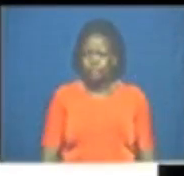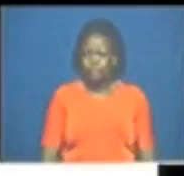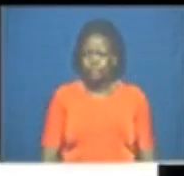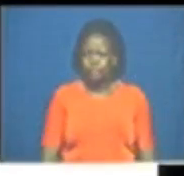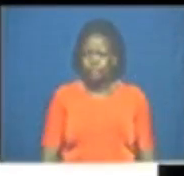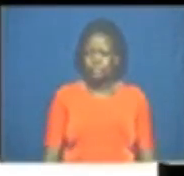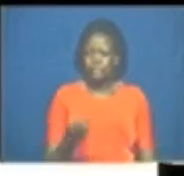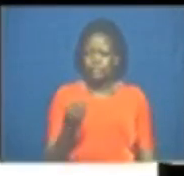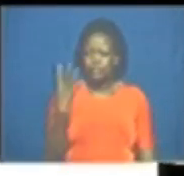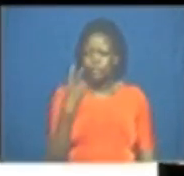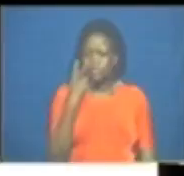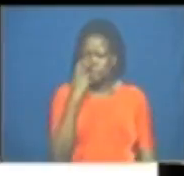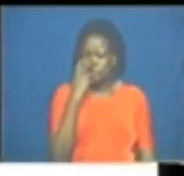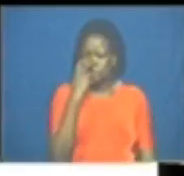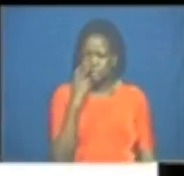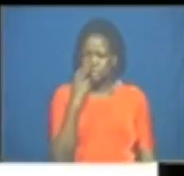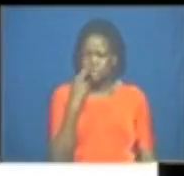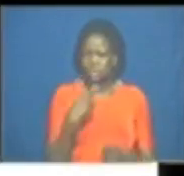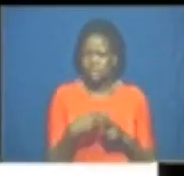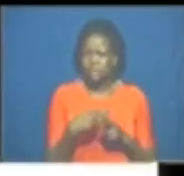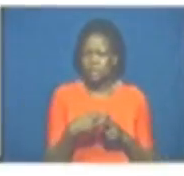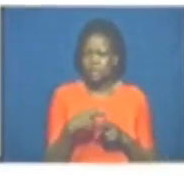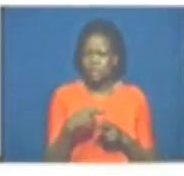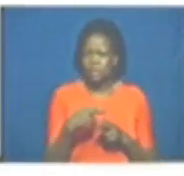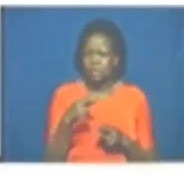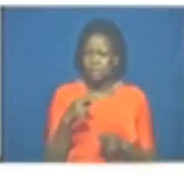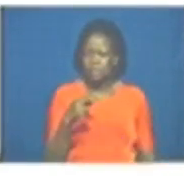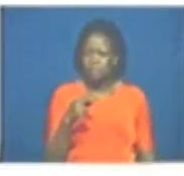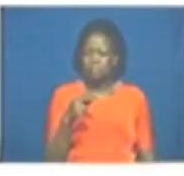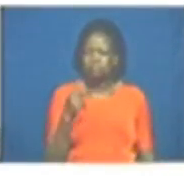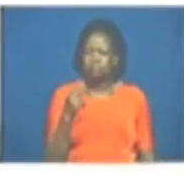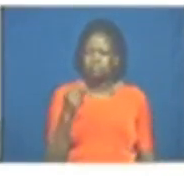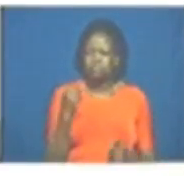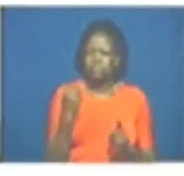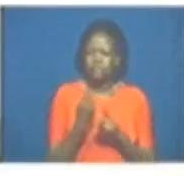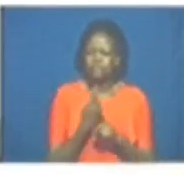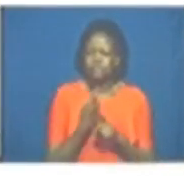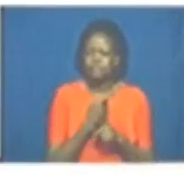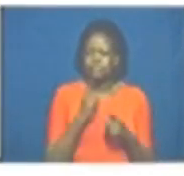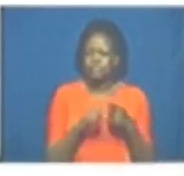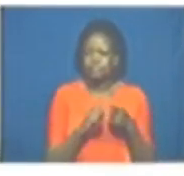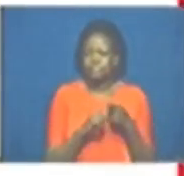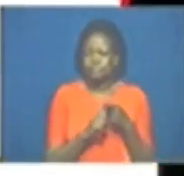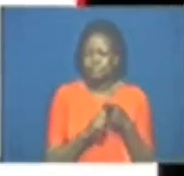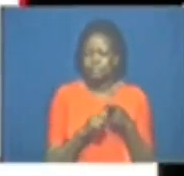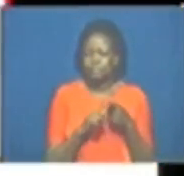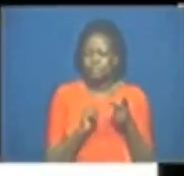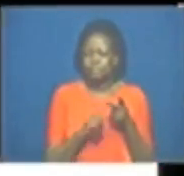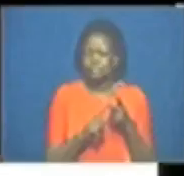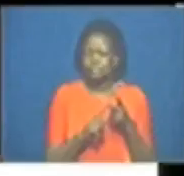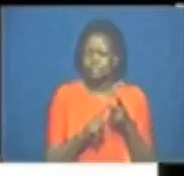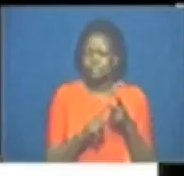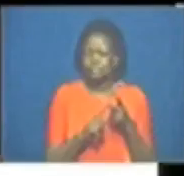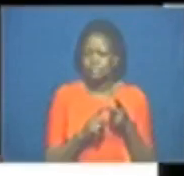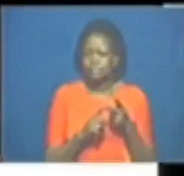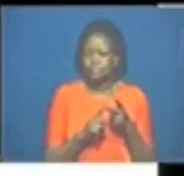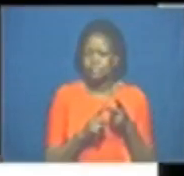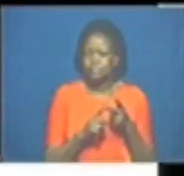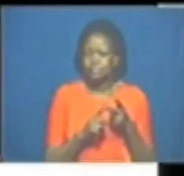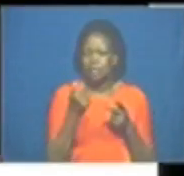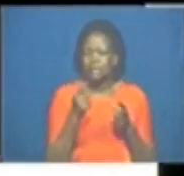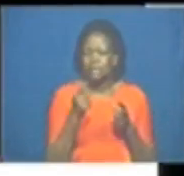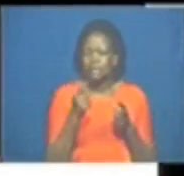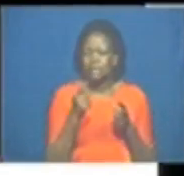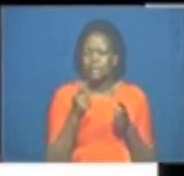four suspects, Hamed Dabar, Kuro Yaro Abdi, alias Kulo Kuso Yaro, Mohammed Hamed